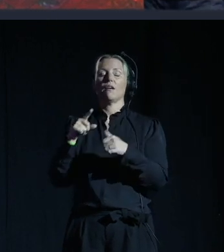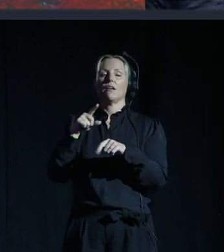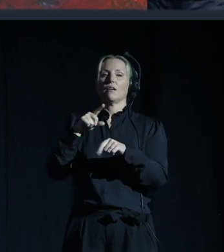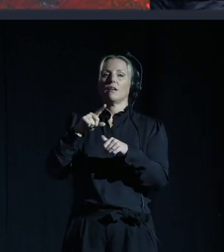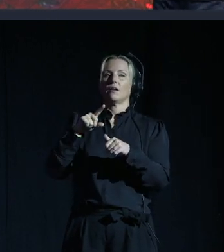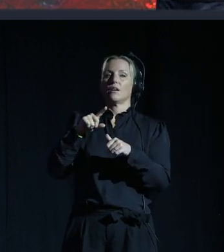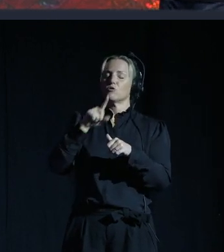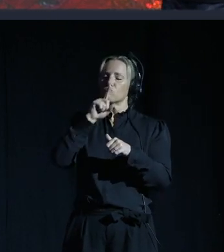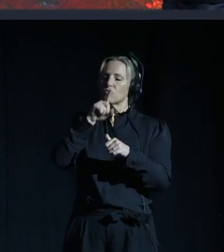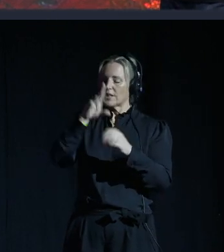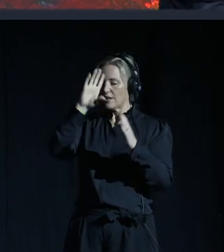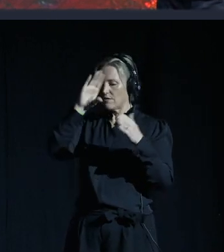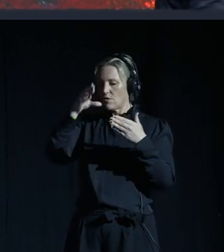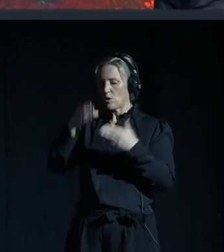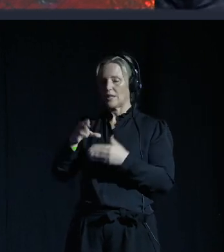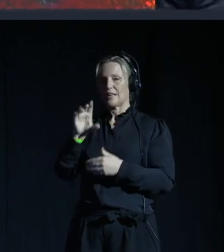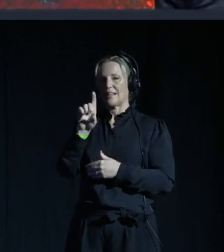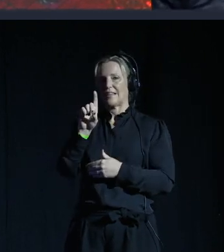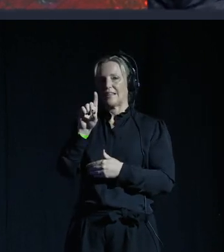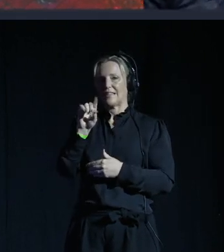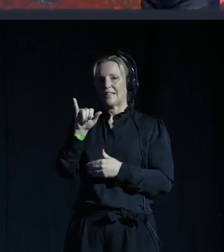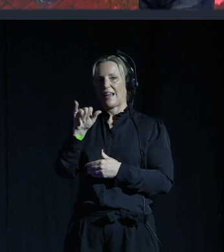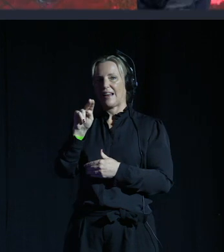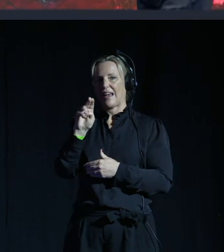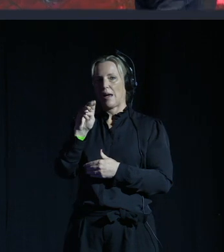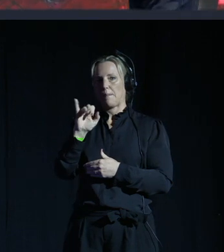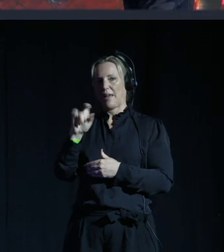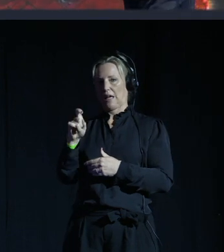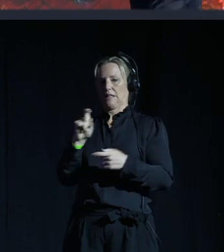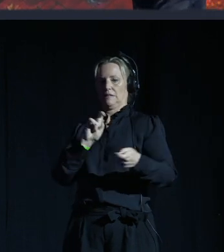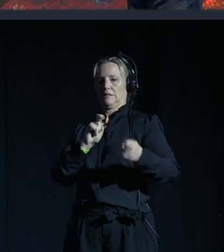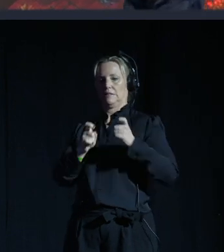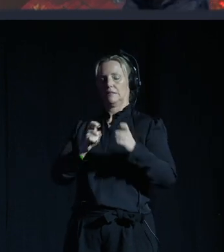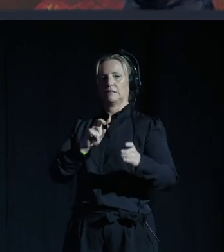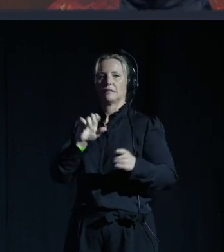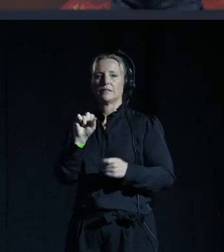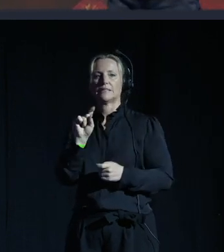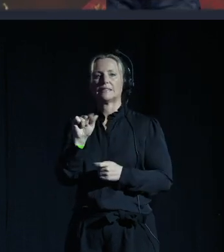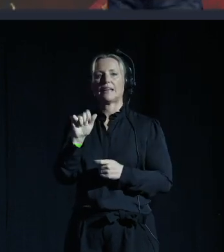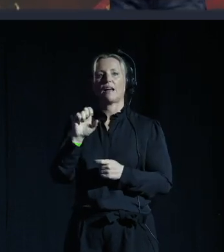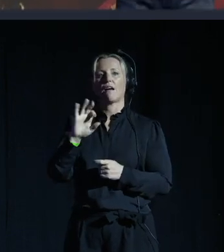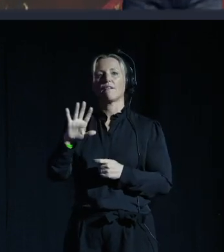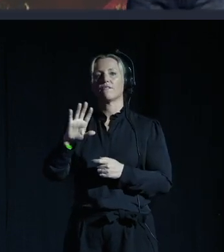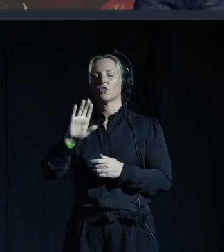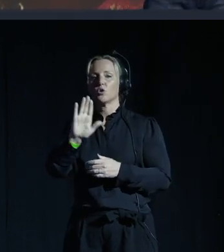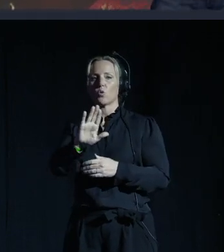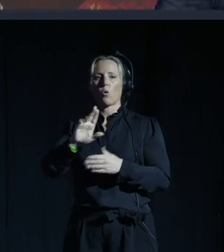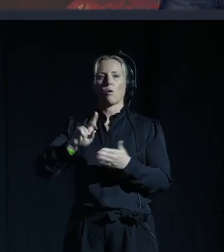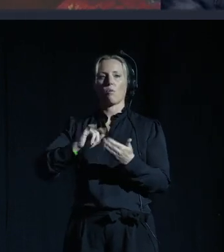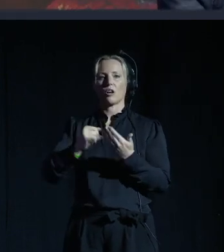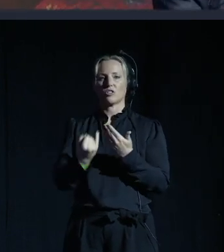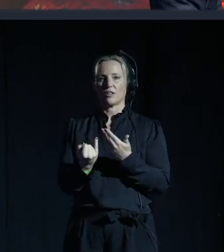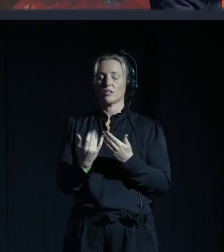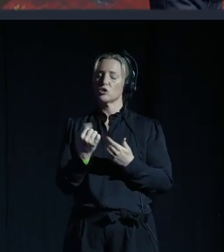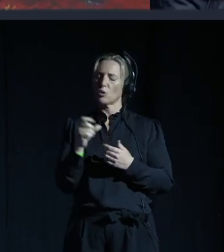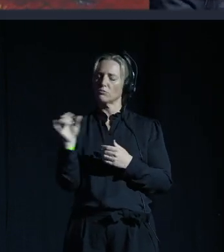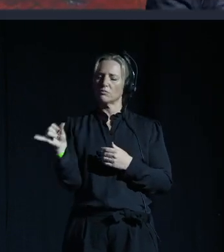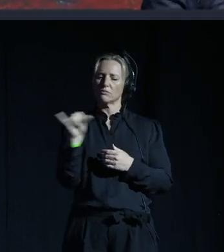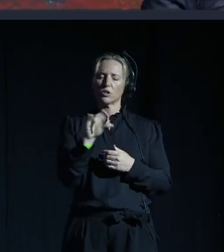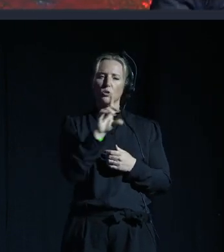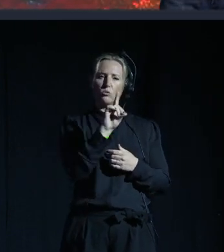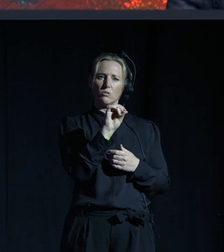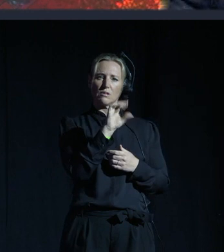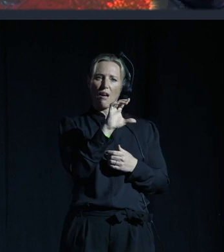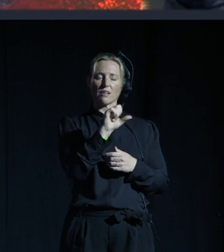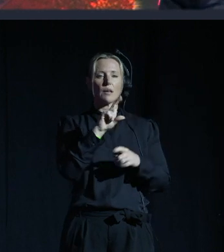focused on the dynamic state of your projects. So yes, it does provide some static information similar to what docs can provide, but it goes